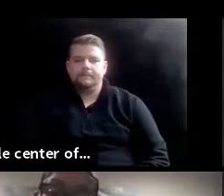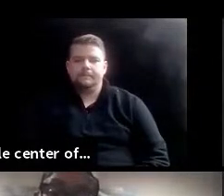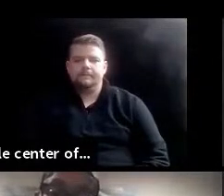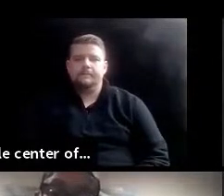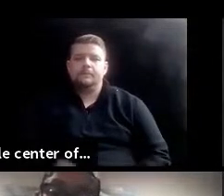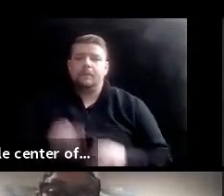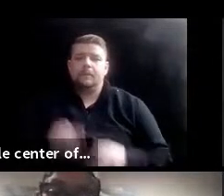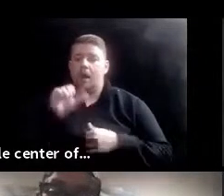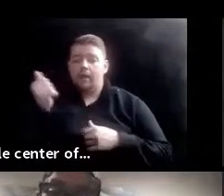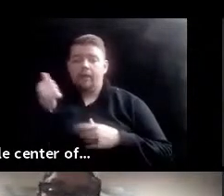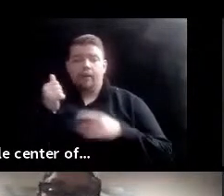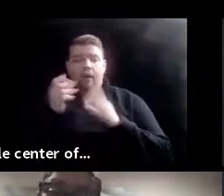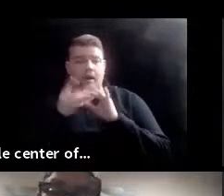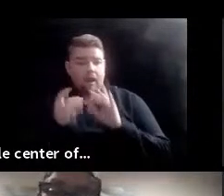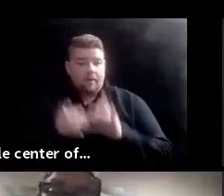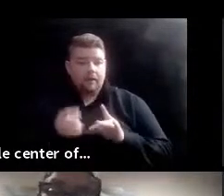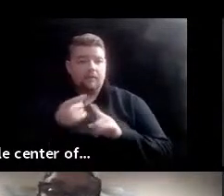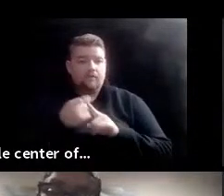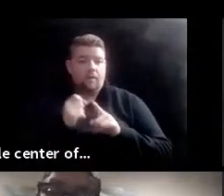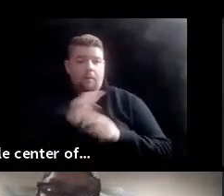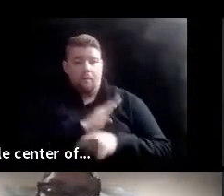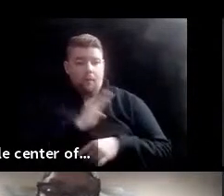Other comments from the board?